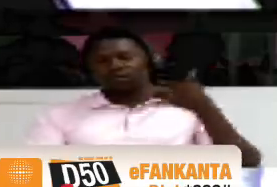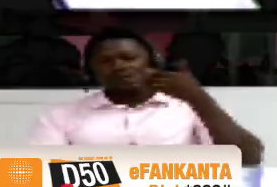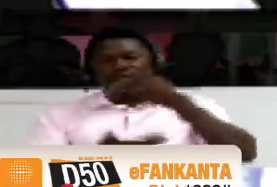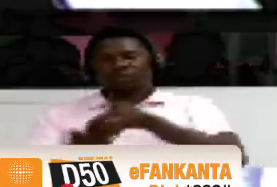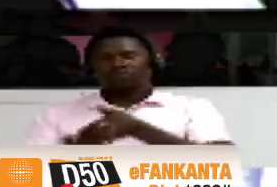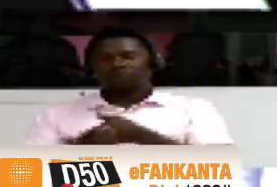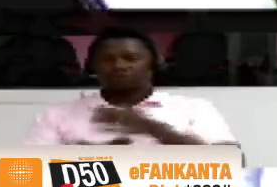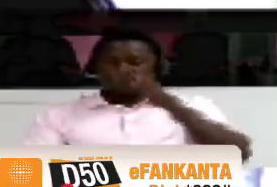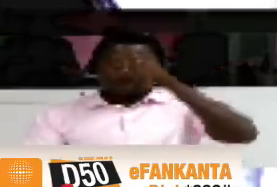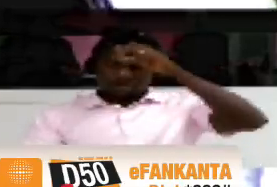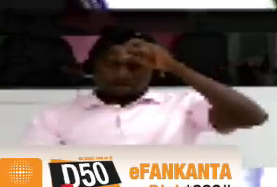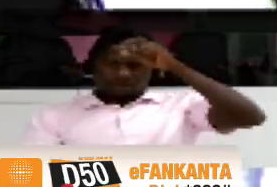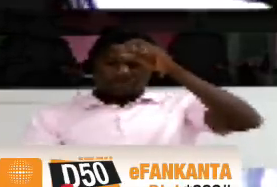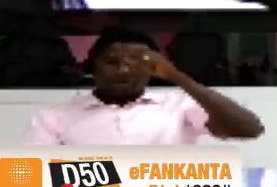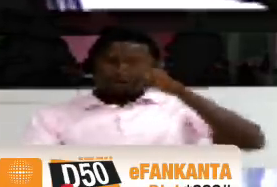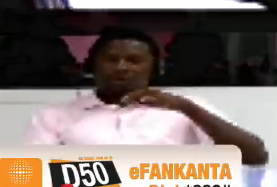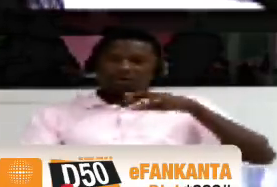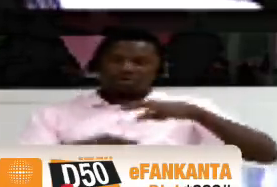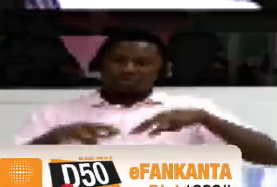the commissioner's office.